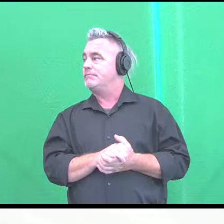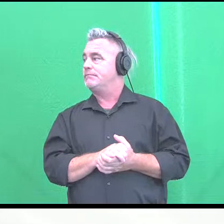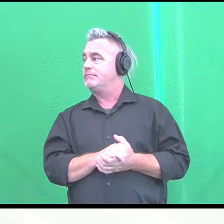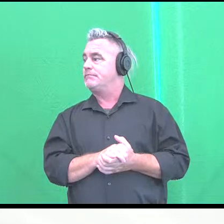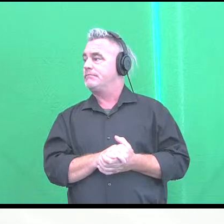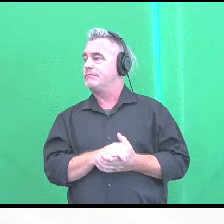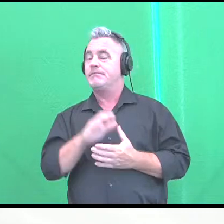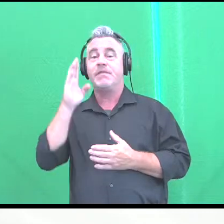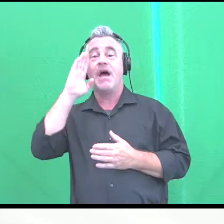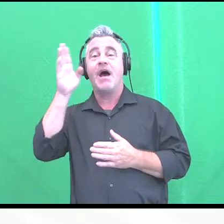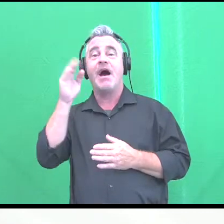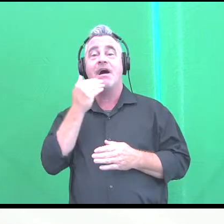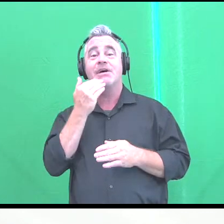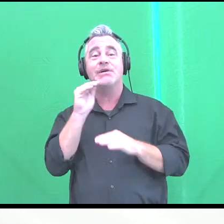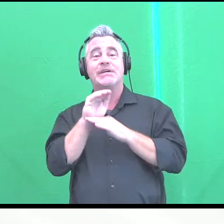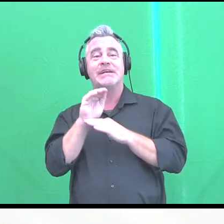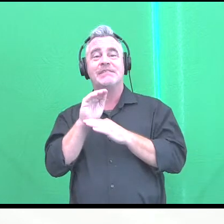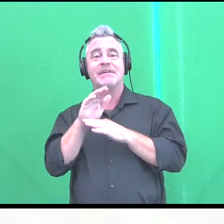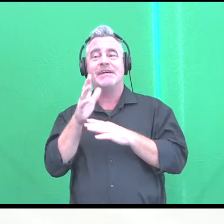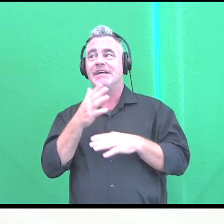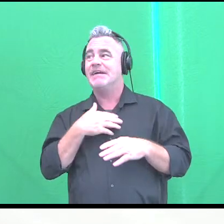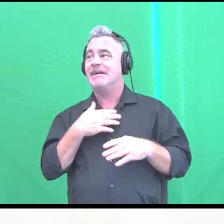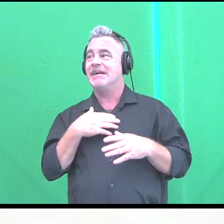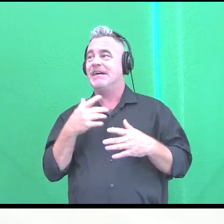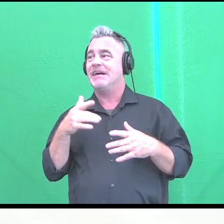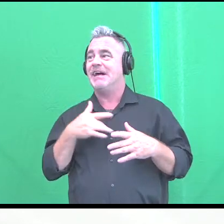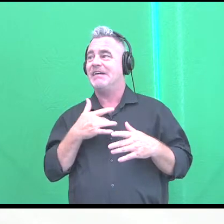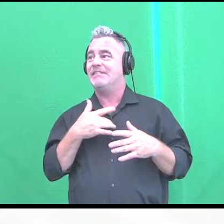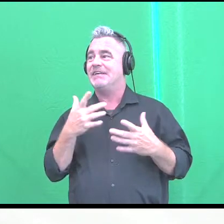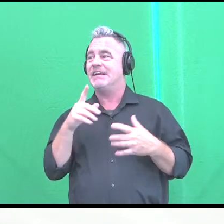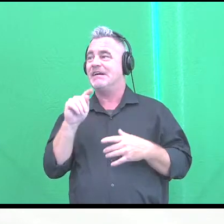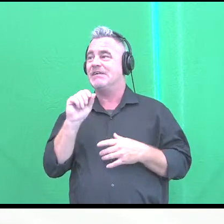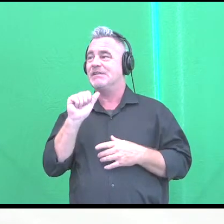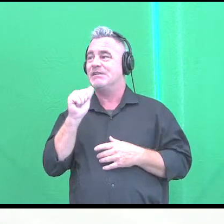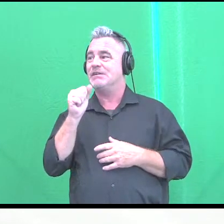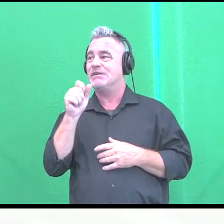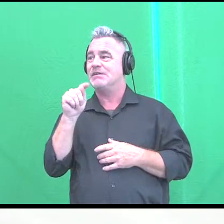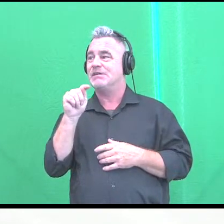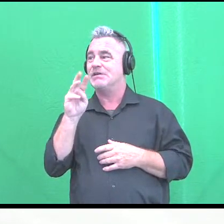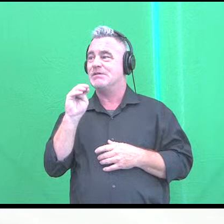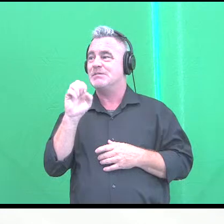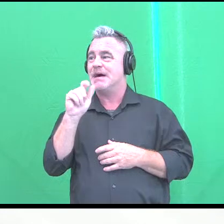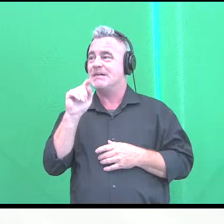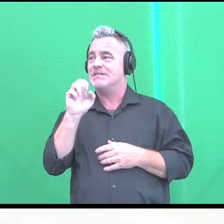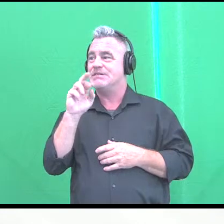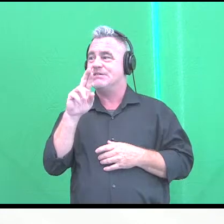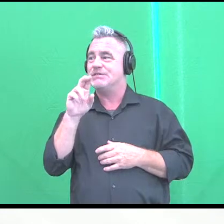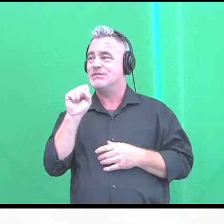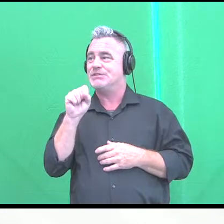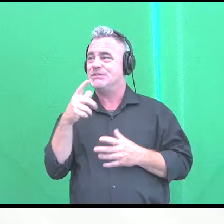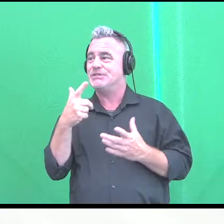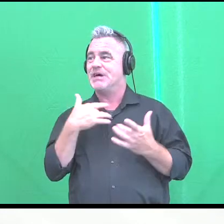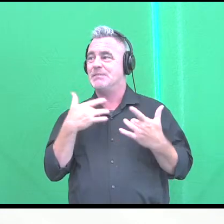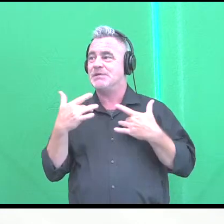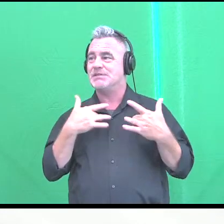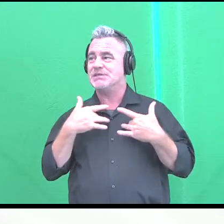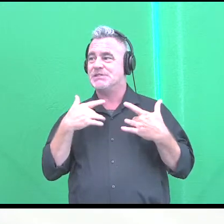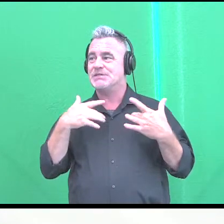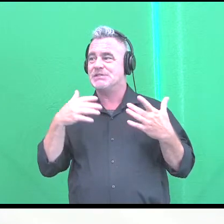Hi, good evening. Thank you. I feel like I'm at Toastmasters. I'm not prepared. I didn't bring notes or anything. I just am a concerned